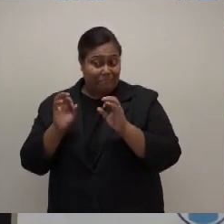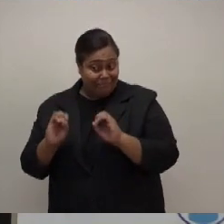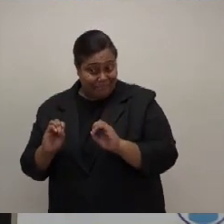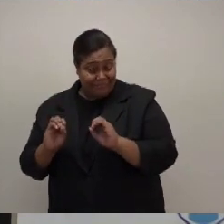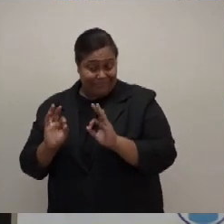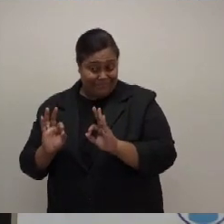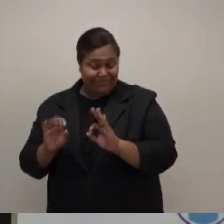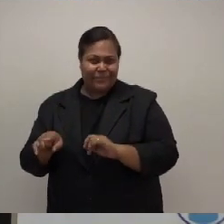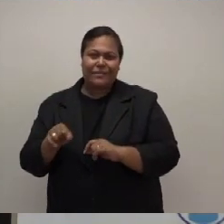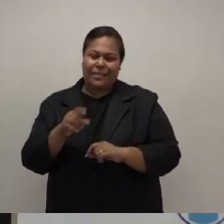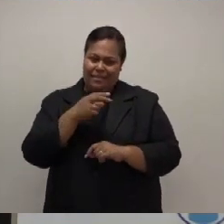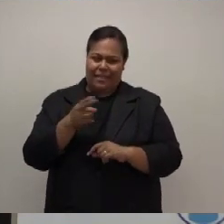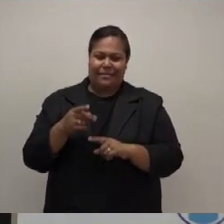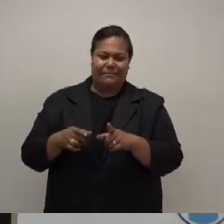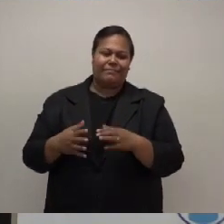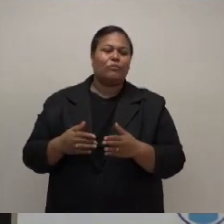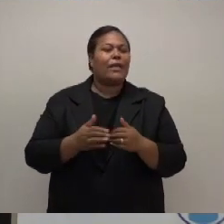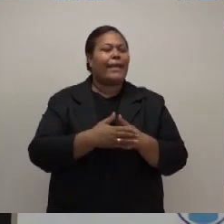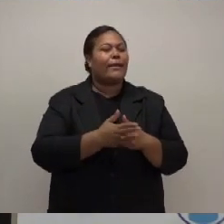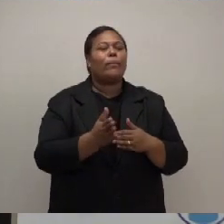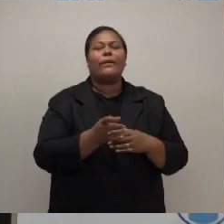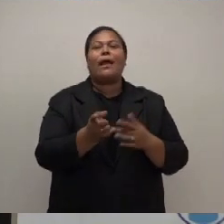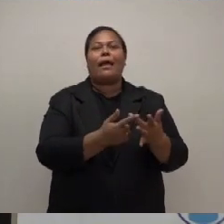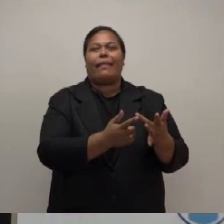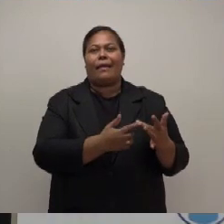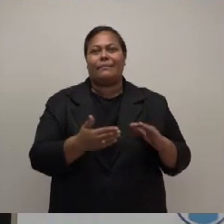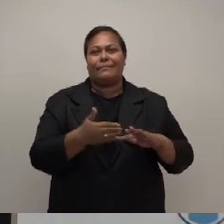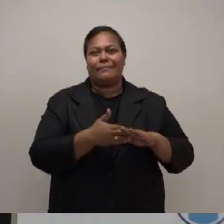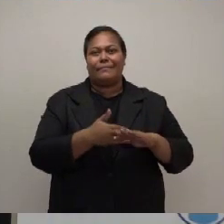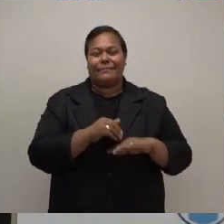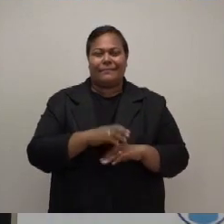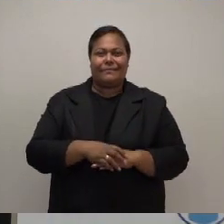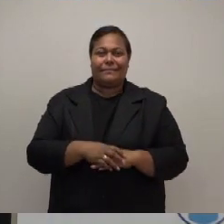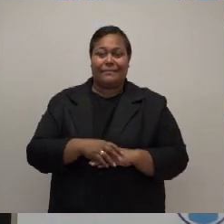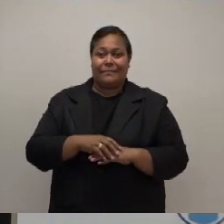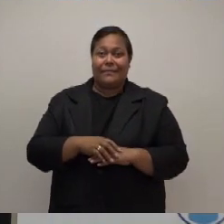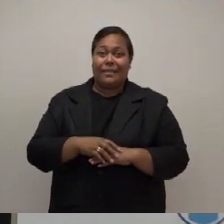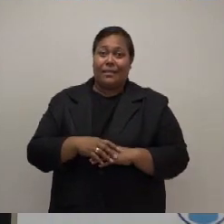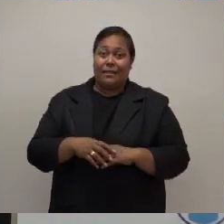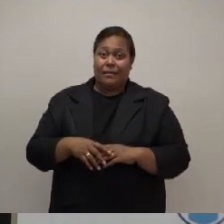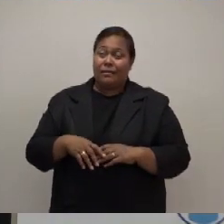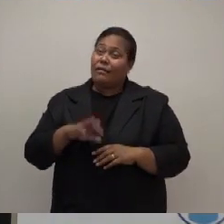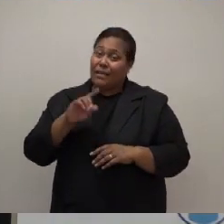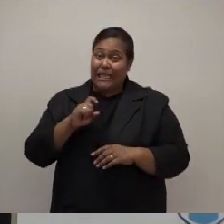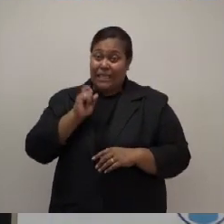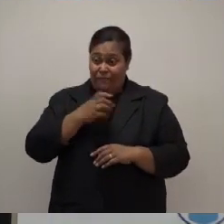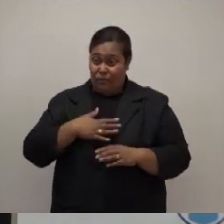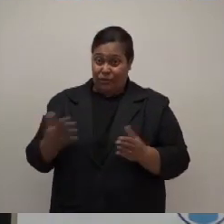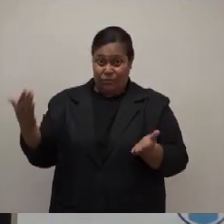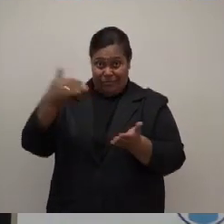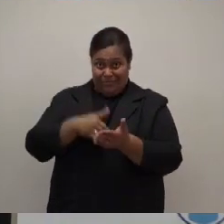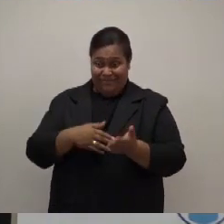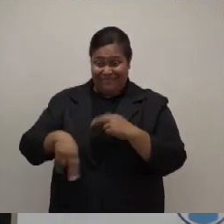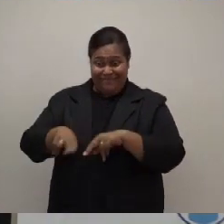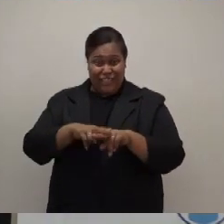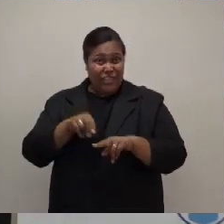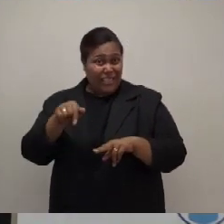and marinas. Those eligible to sail to Fiji fall under two categories, both of which will require